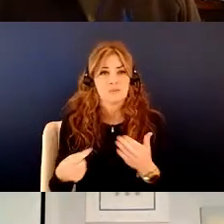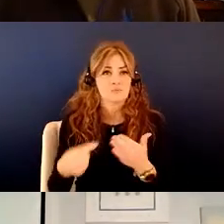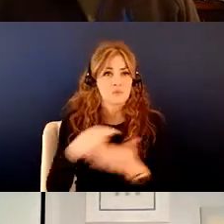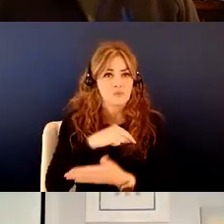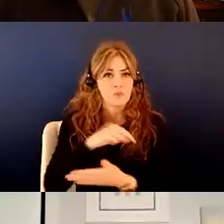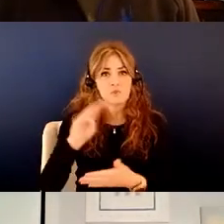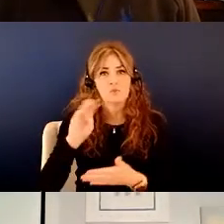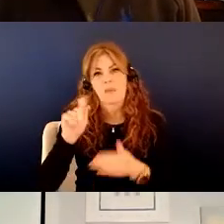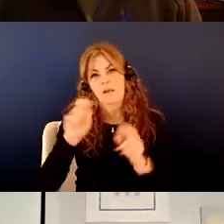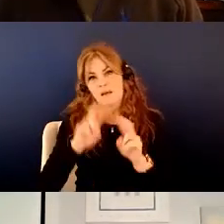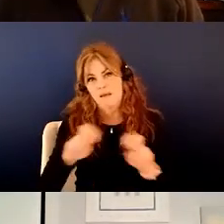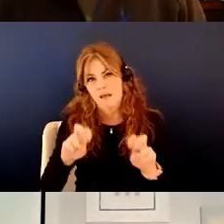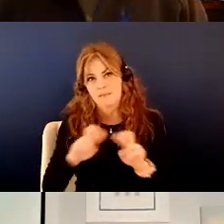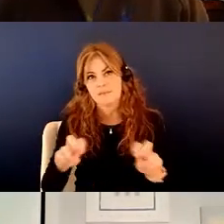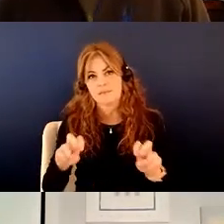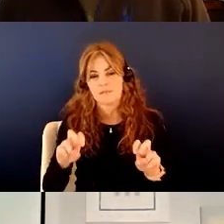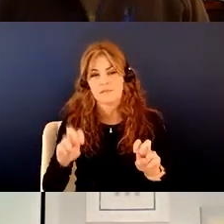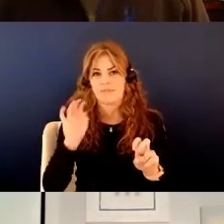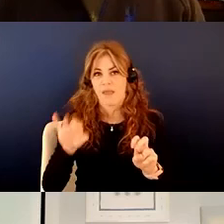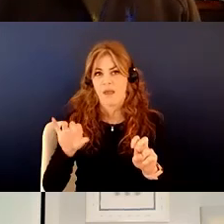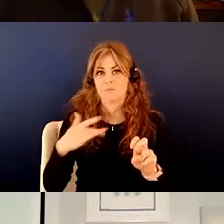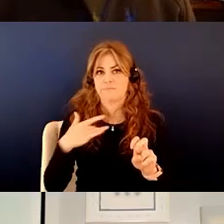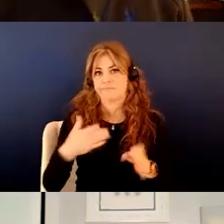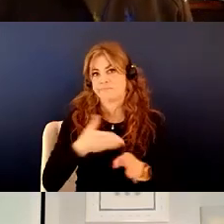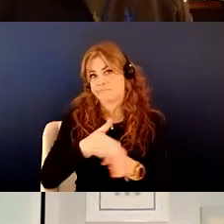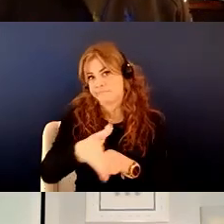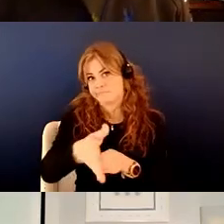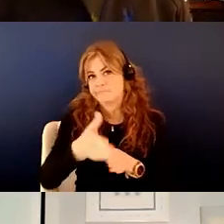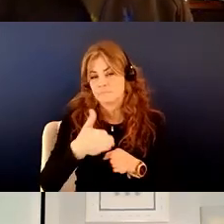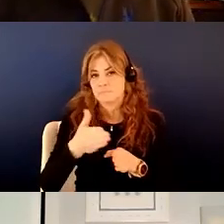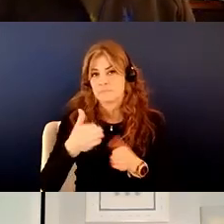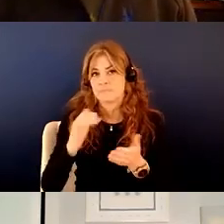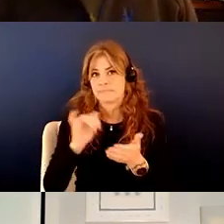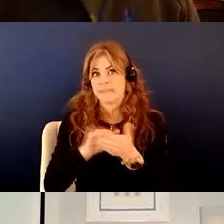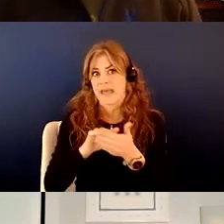of pipeline. And we're going to be posting that